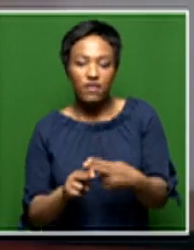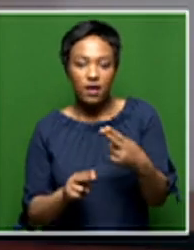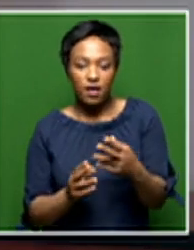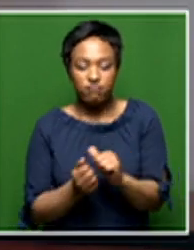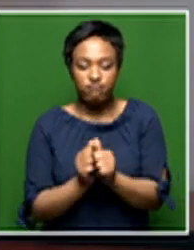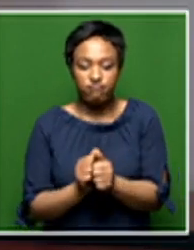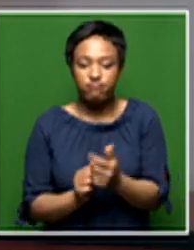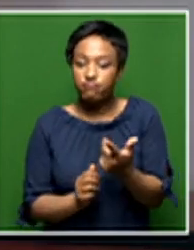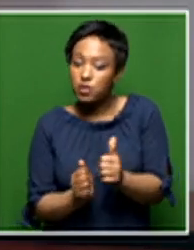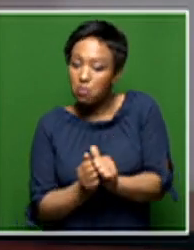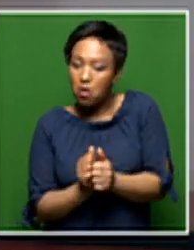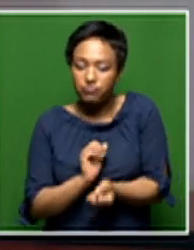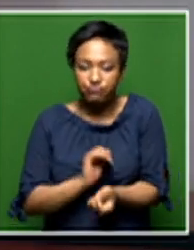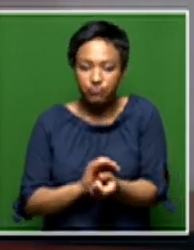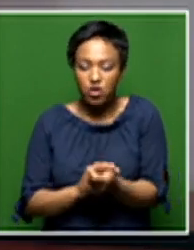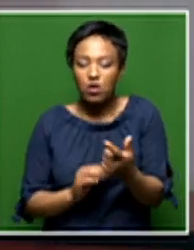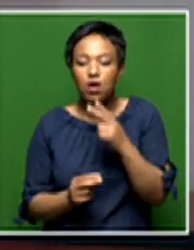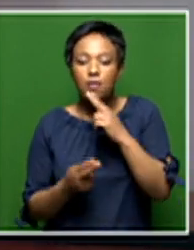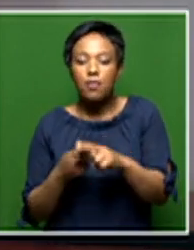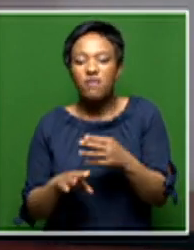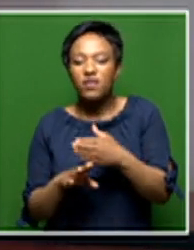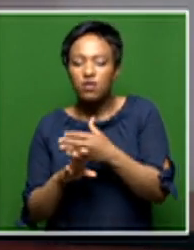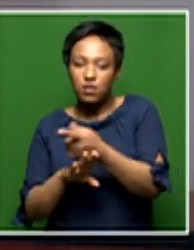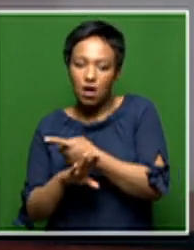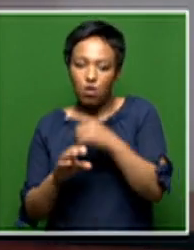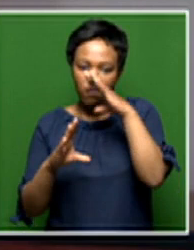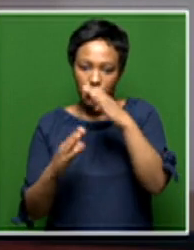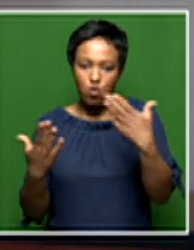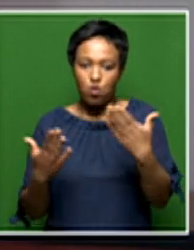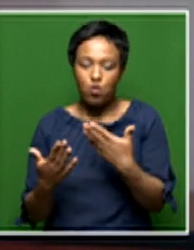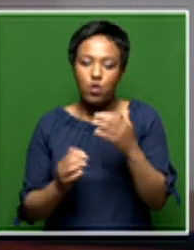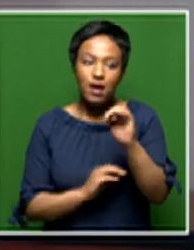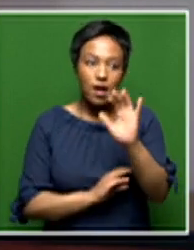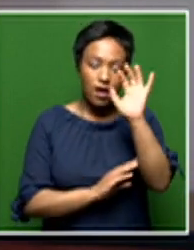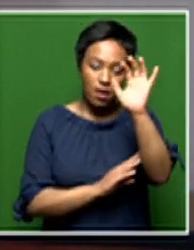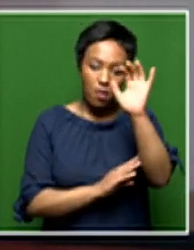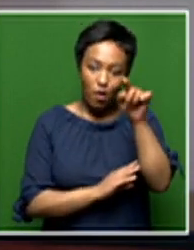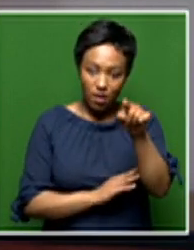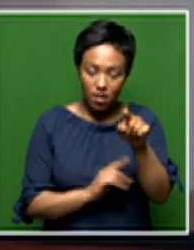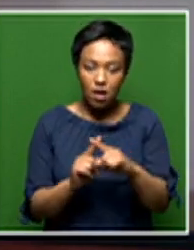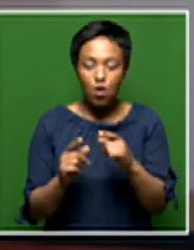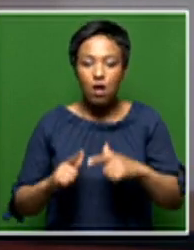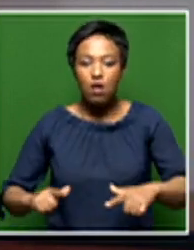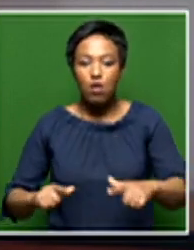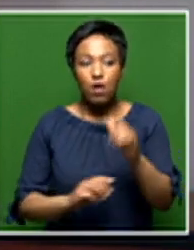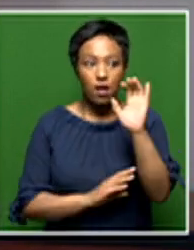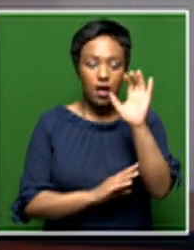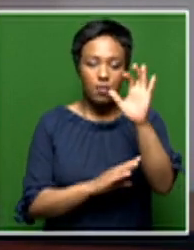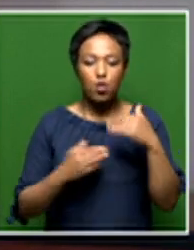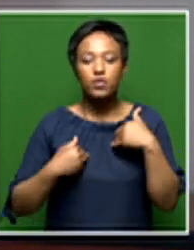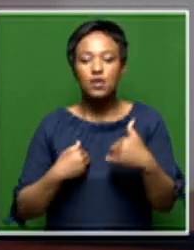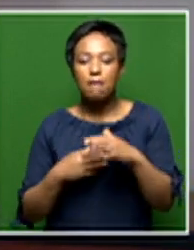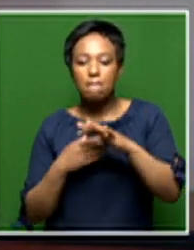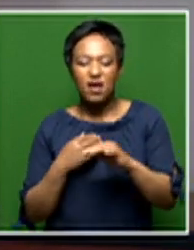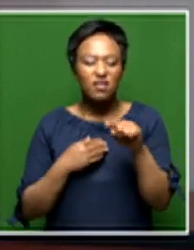And with what's been happening in your sport, as promised in the previous hour, the focus is going to be on netball because the local netball season will get underway next